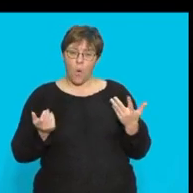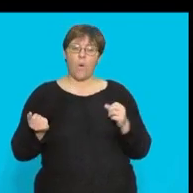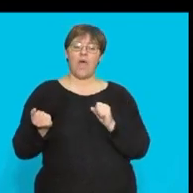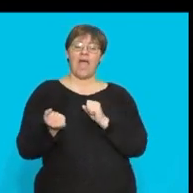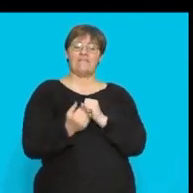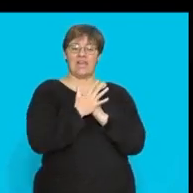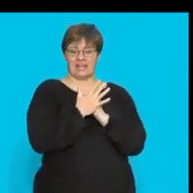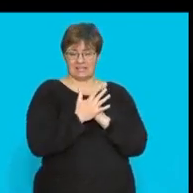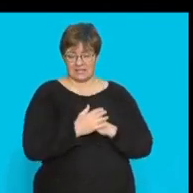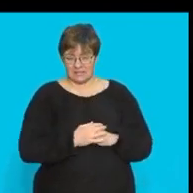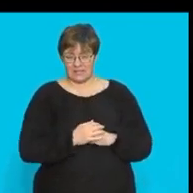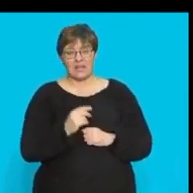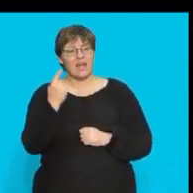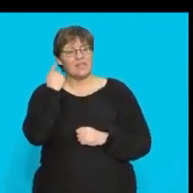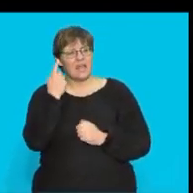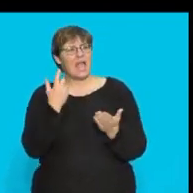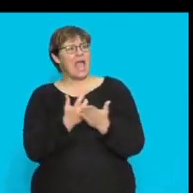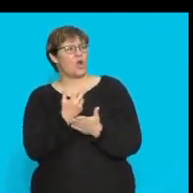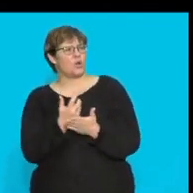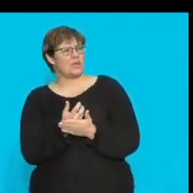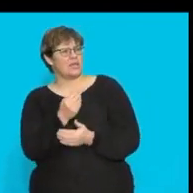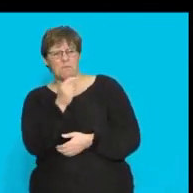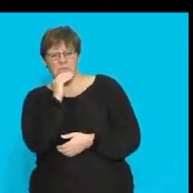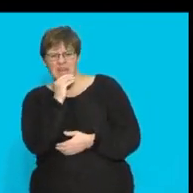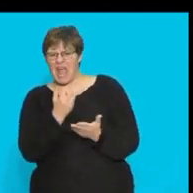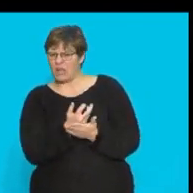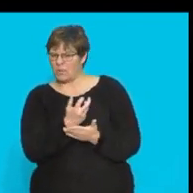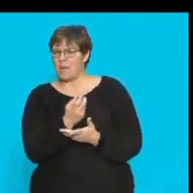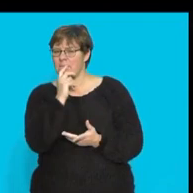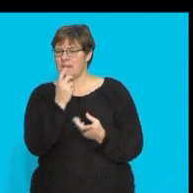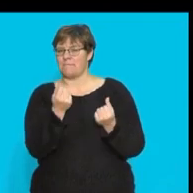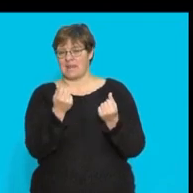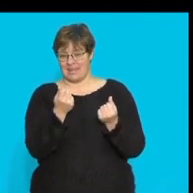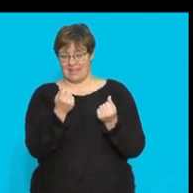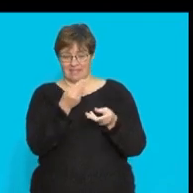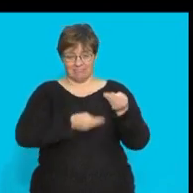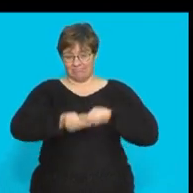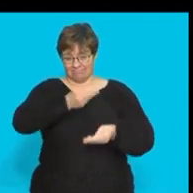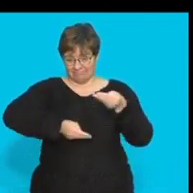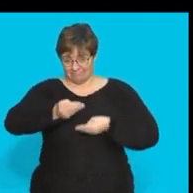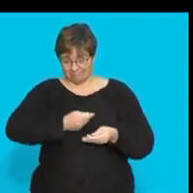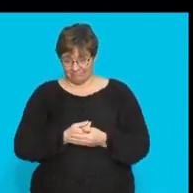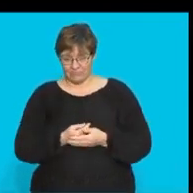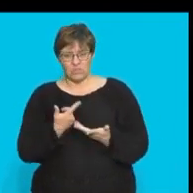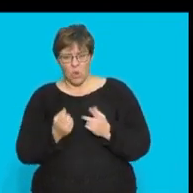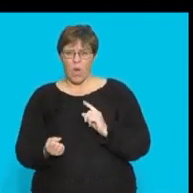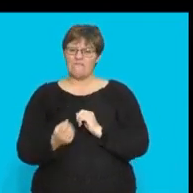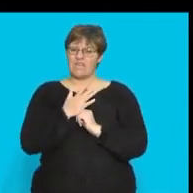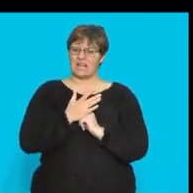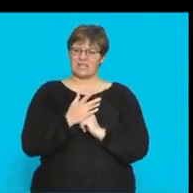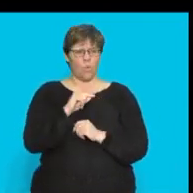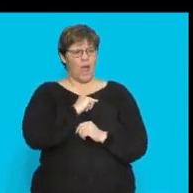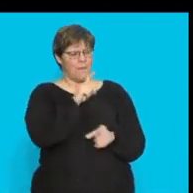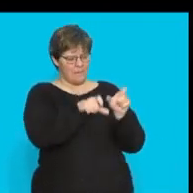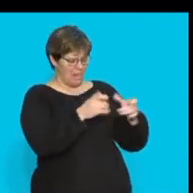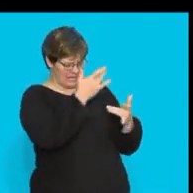think economy. What does economy mean? Economy means money. So how is it going to affect us? So if people are